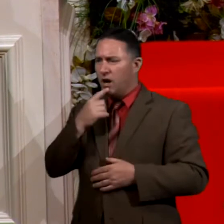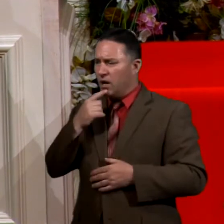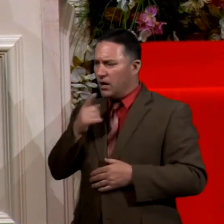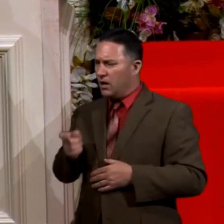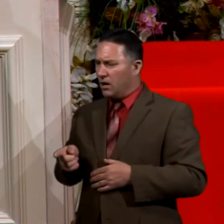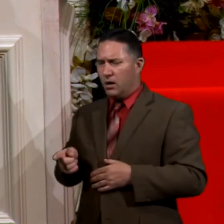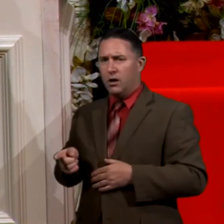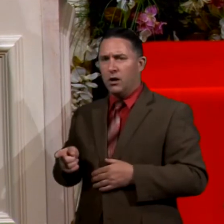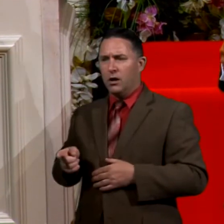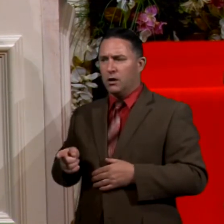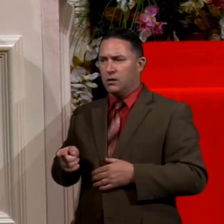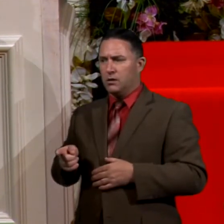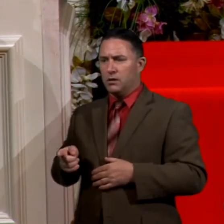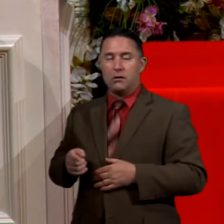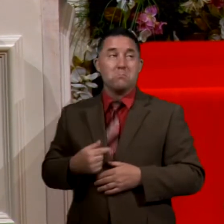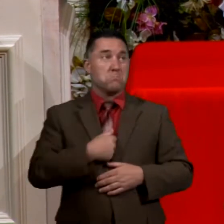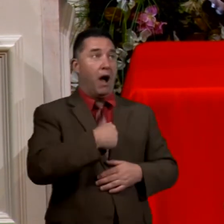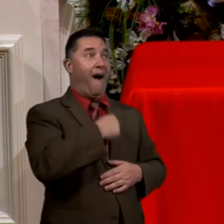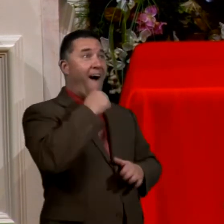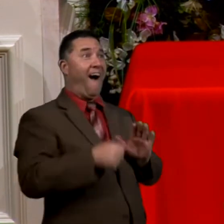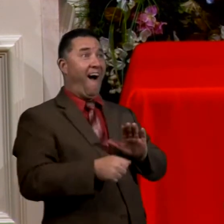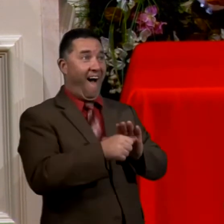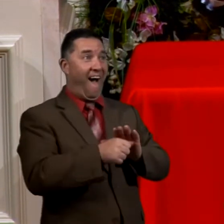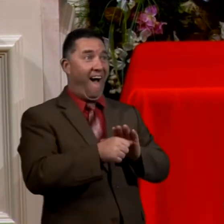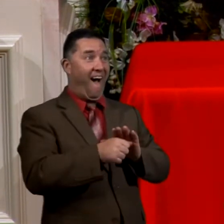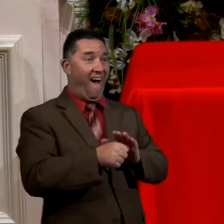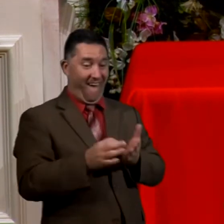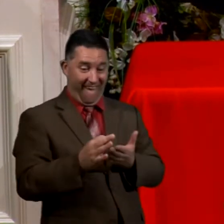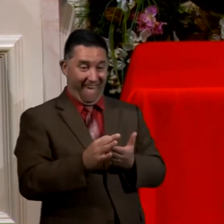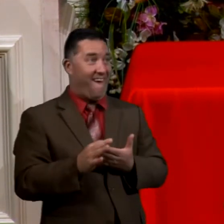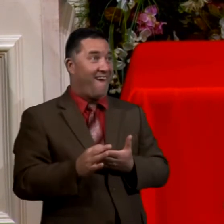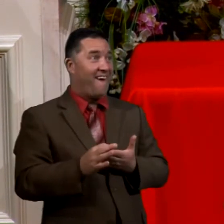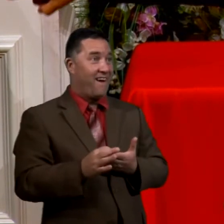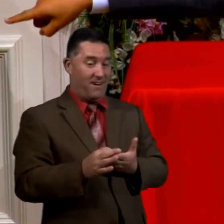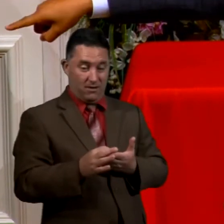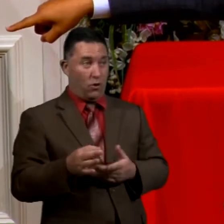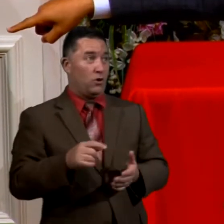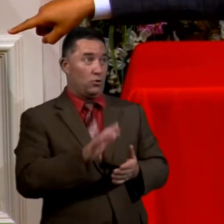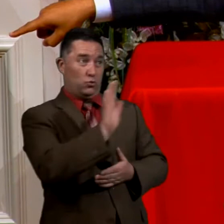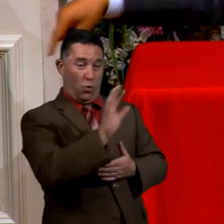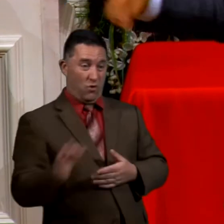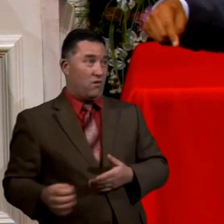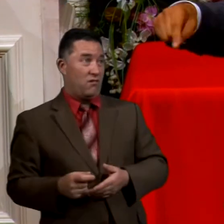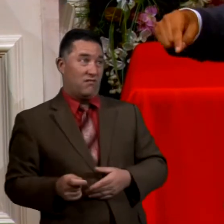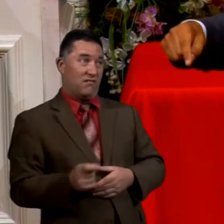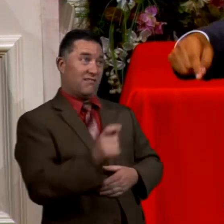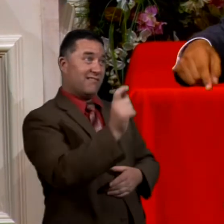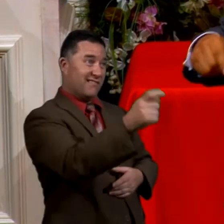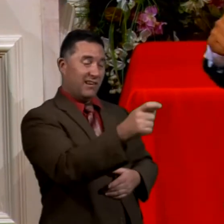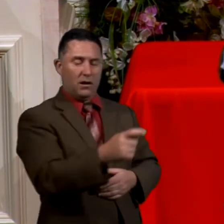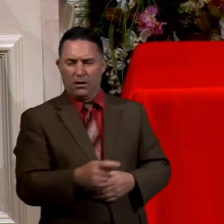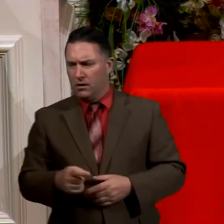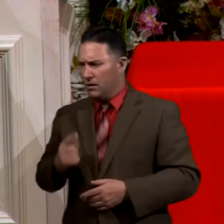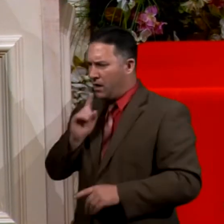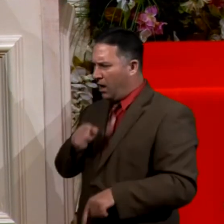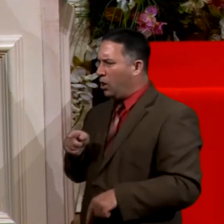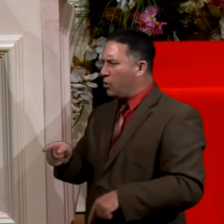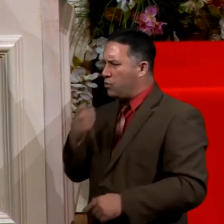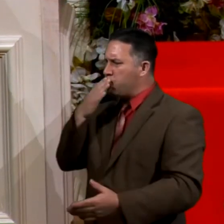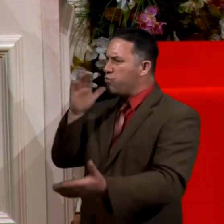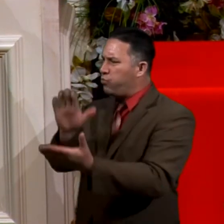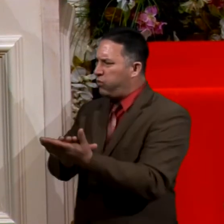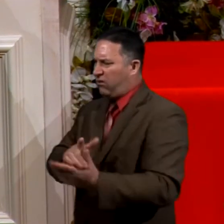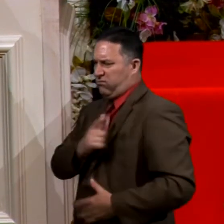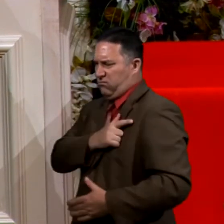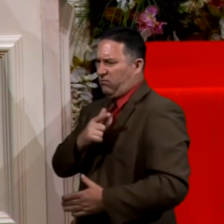said, I hid this, and thou hast, that is in thine. His Lord answered and said unto him, thou